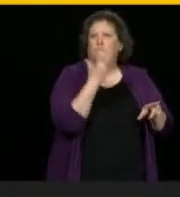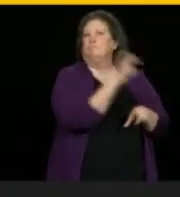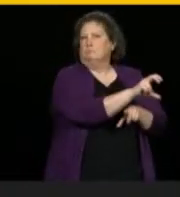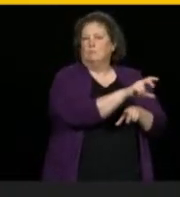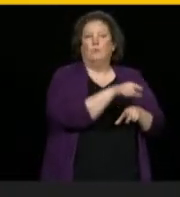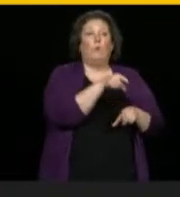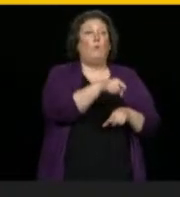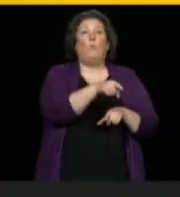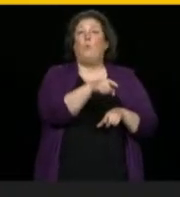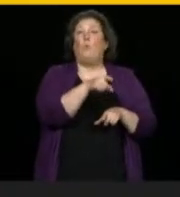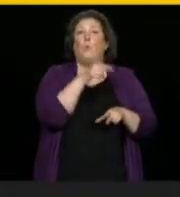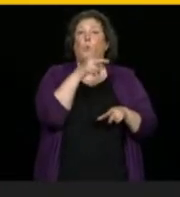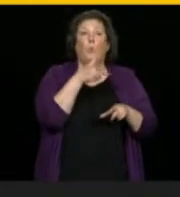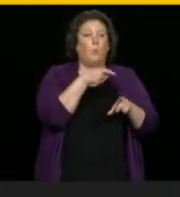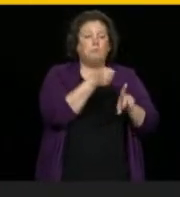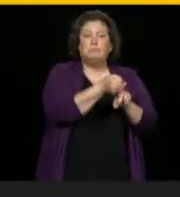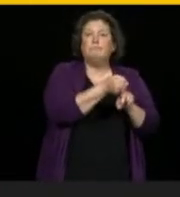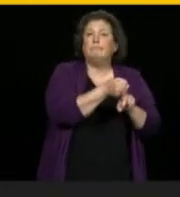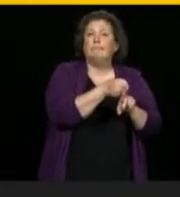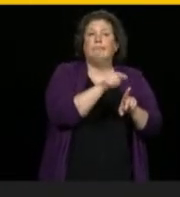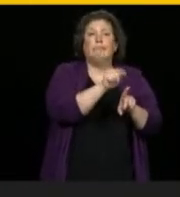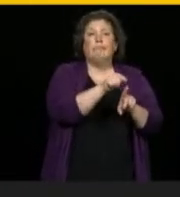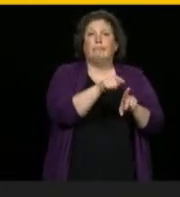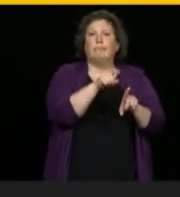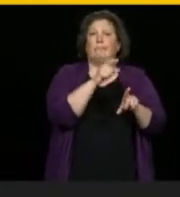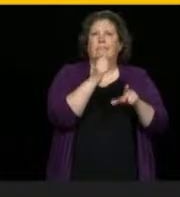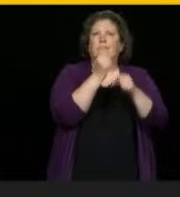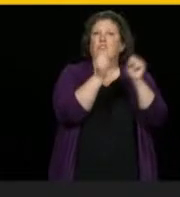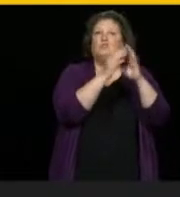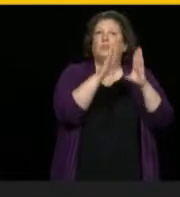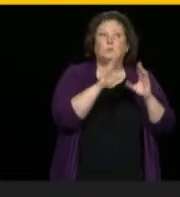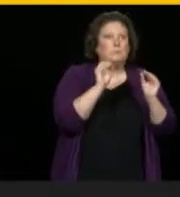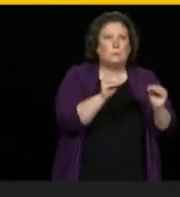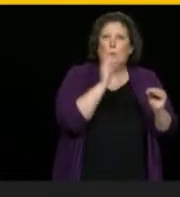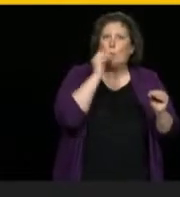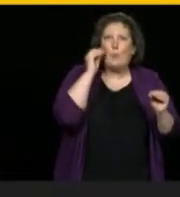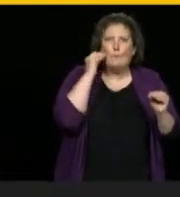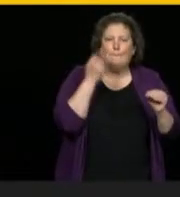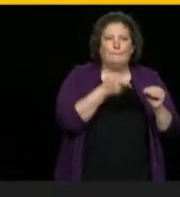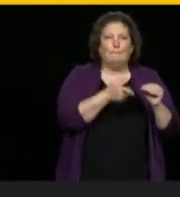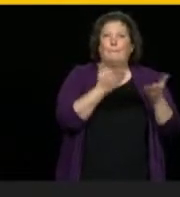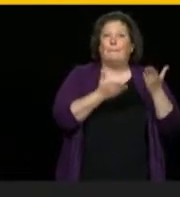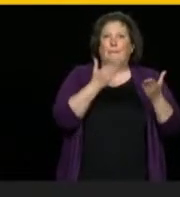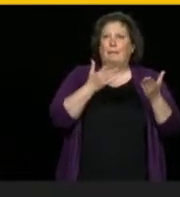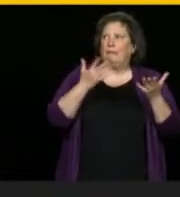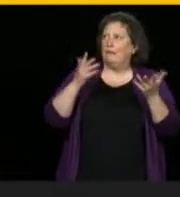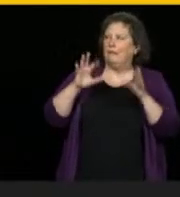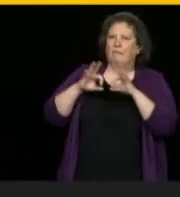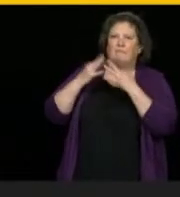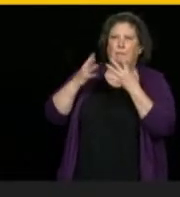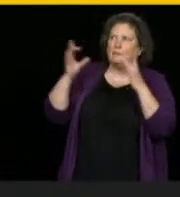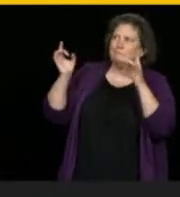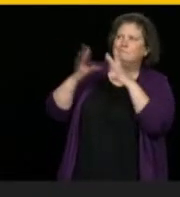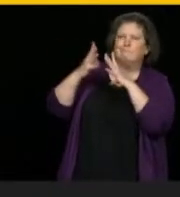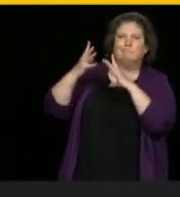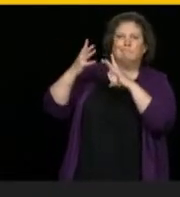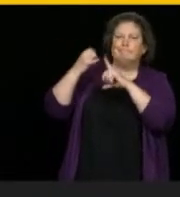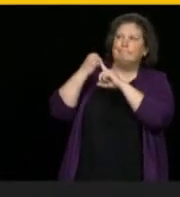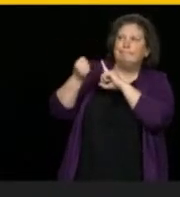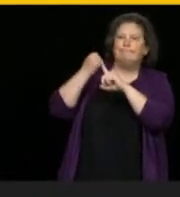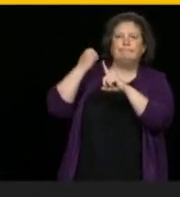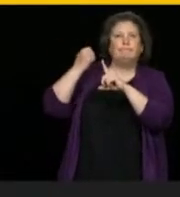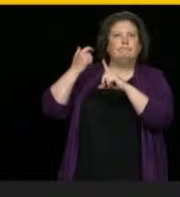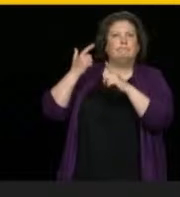on shelters, whether it's people fleeing domestic violence, which was increased by the need to stay home,